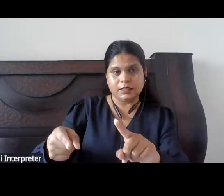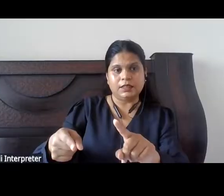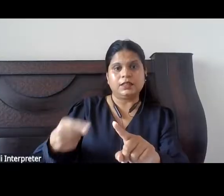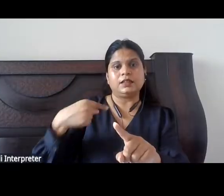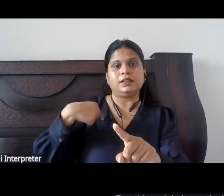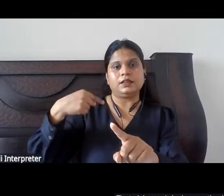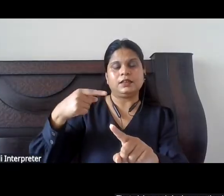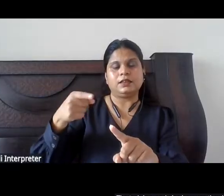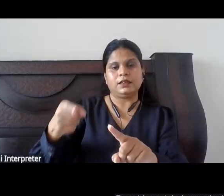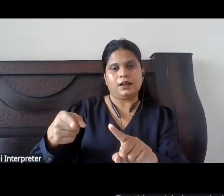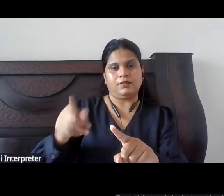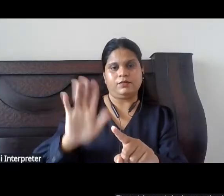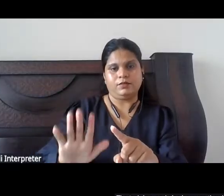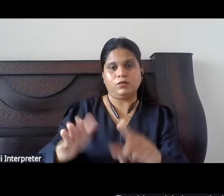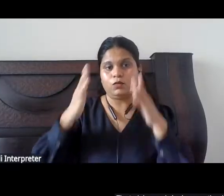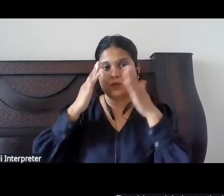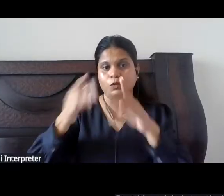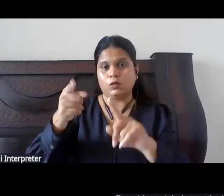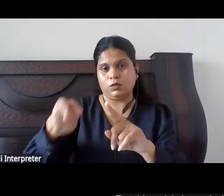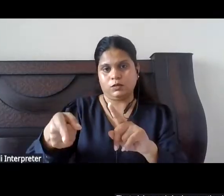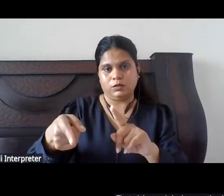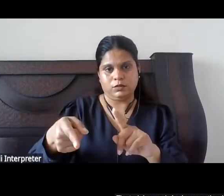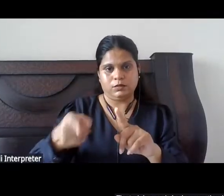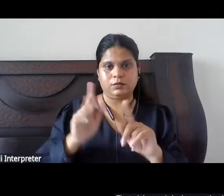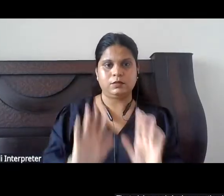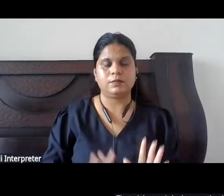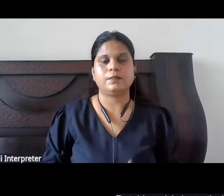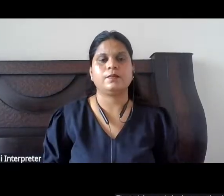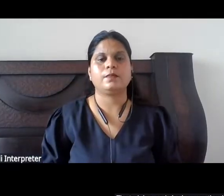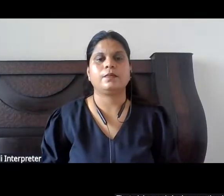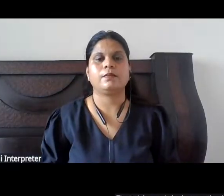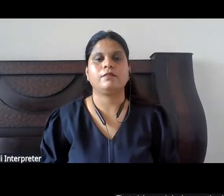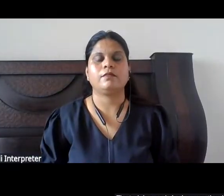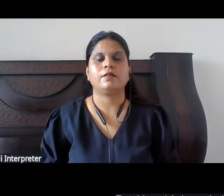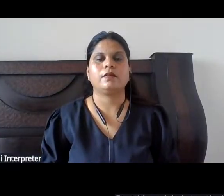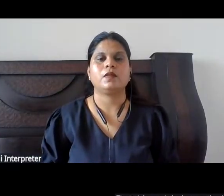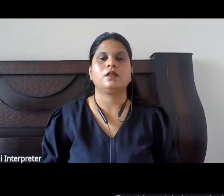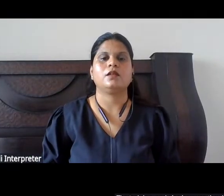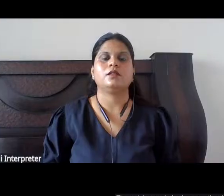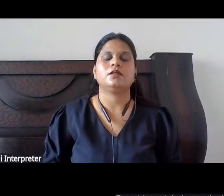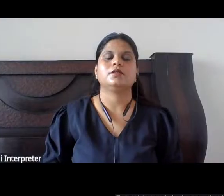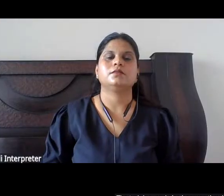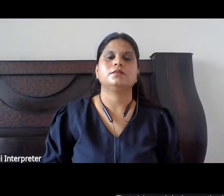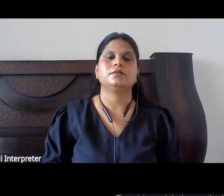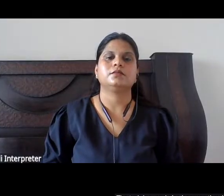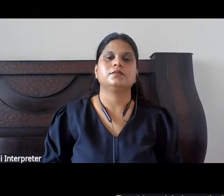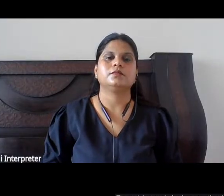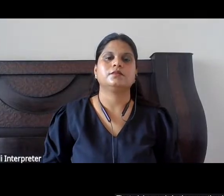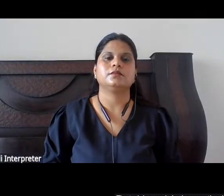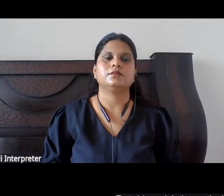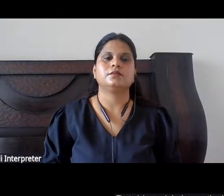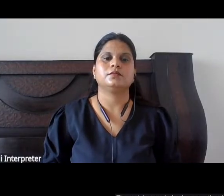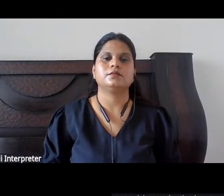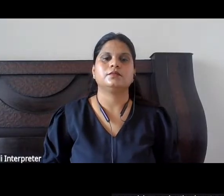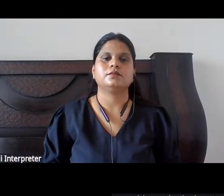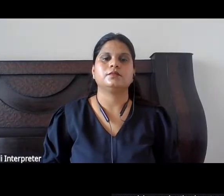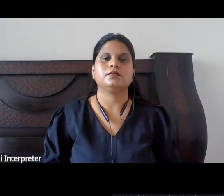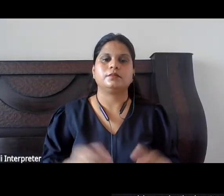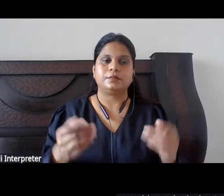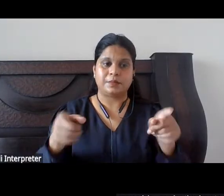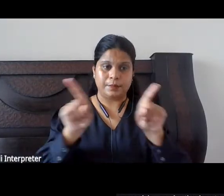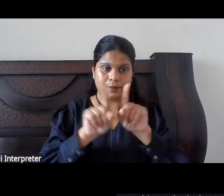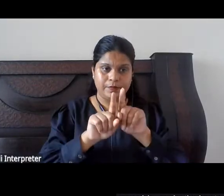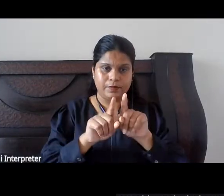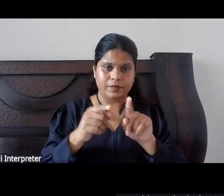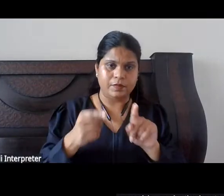approach. In per day, they have to complete so many, people, and so many surveys has to be